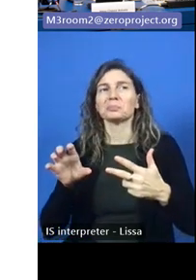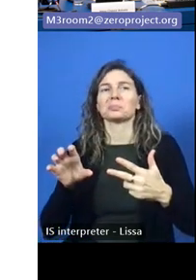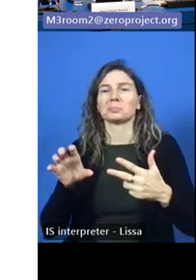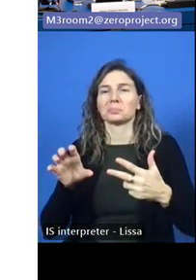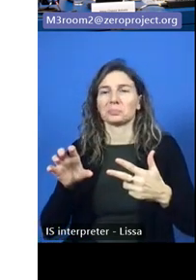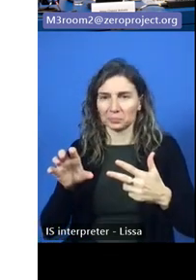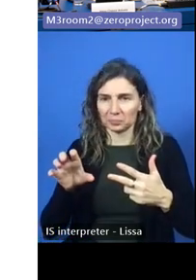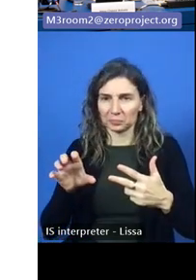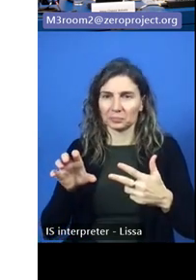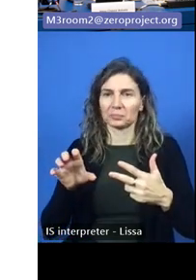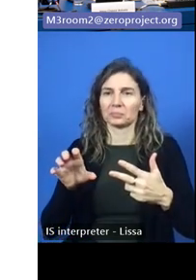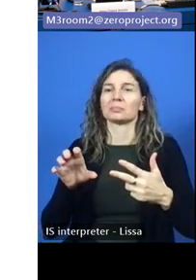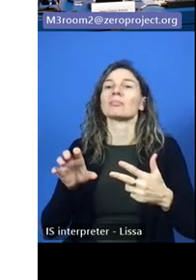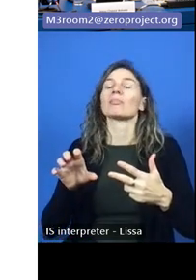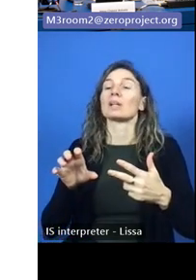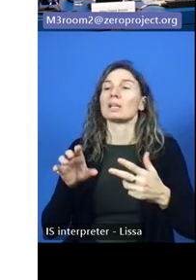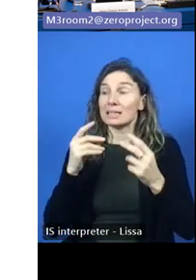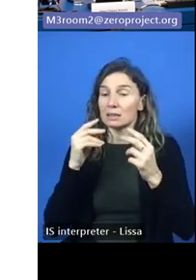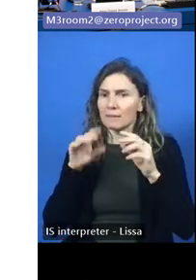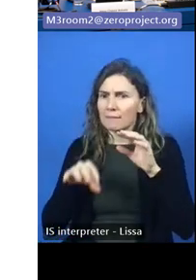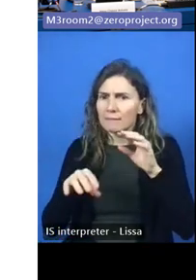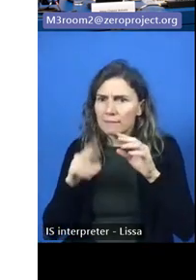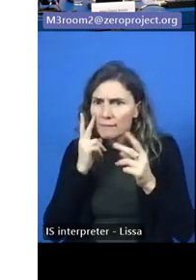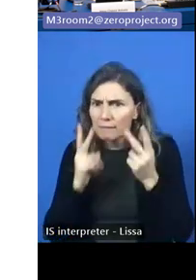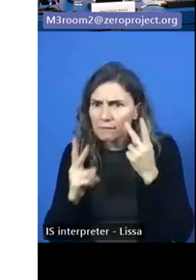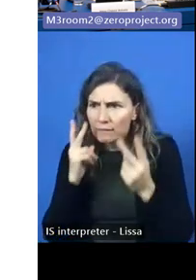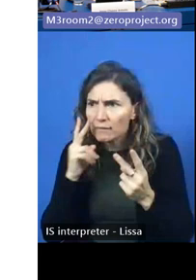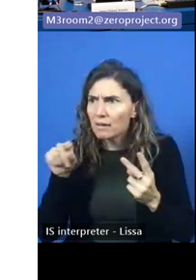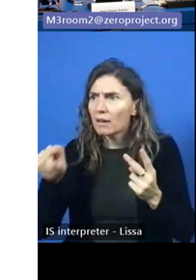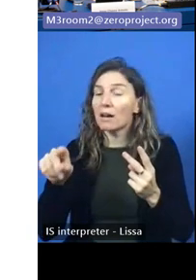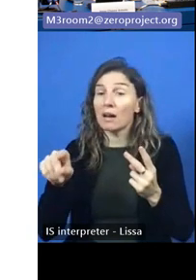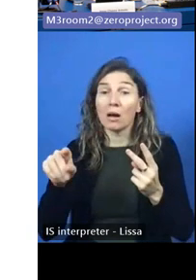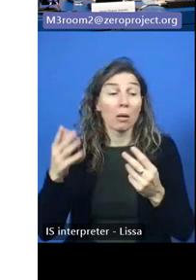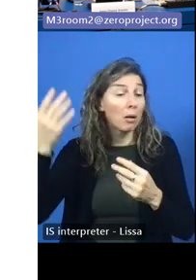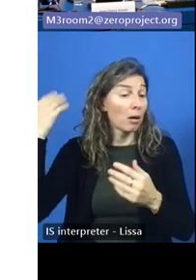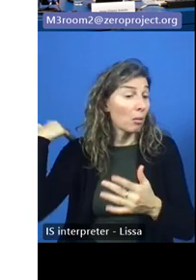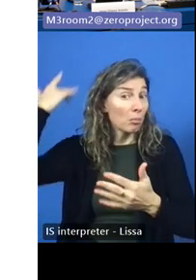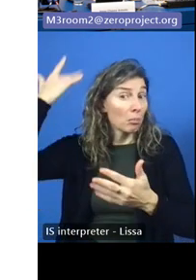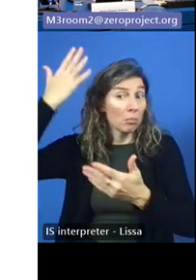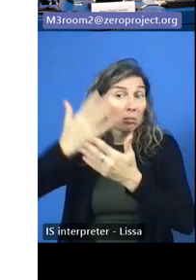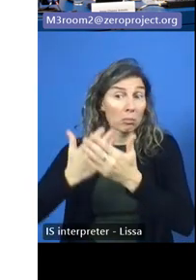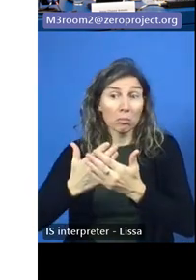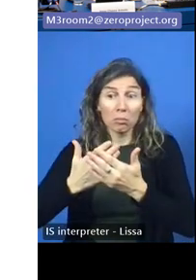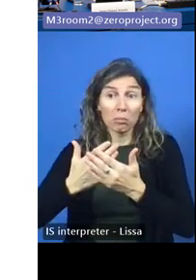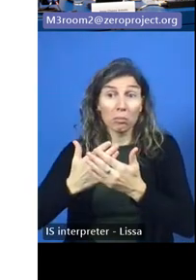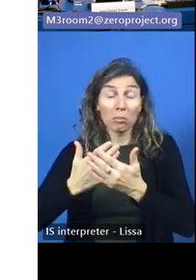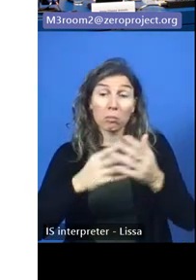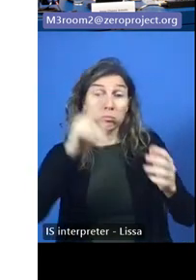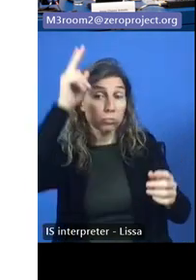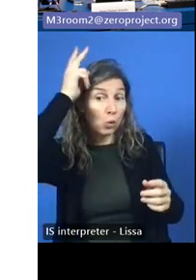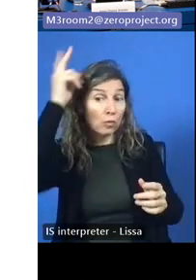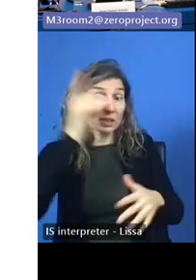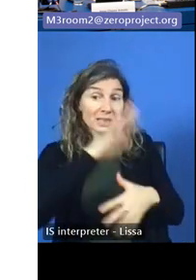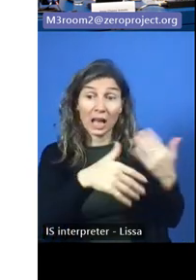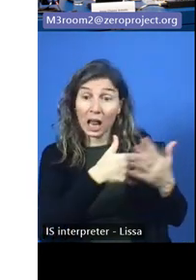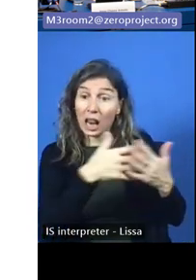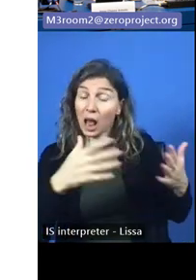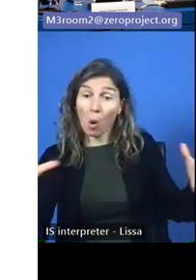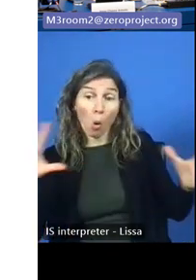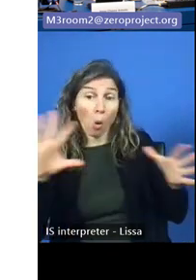or teenagers who are deaf that never actually had any contact with the Peruvian sign language and